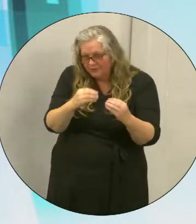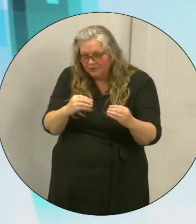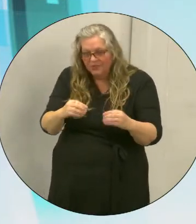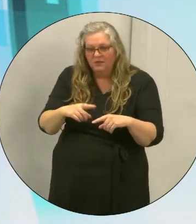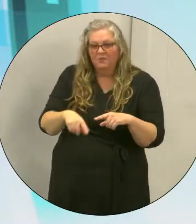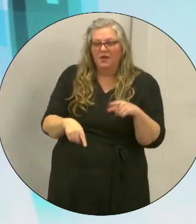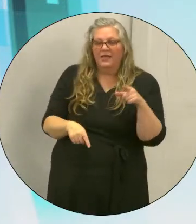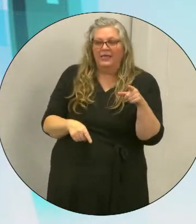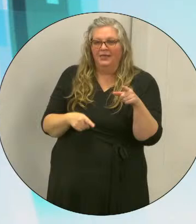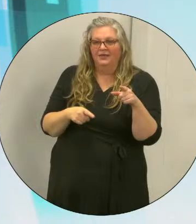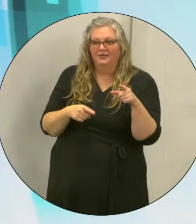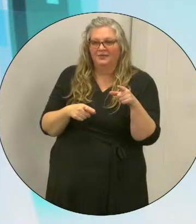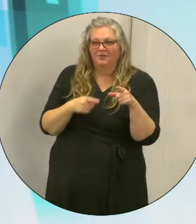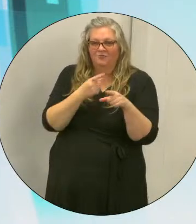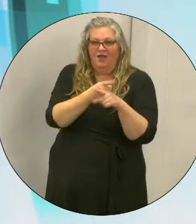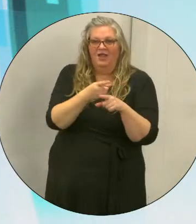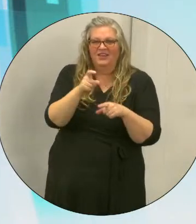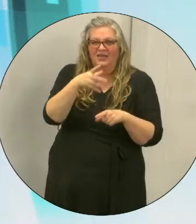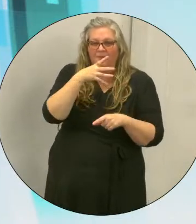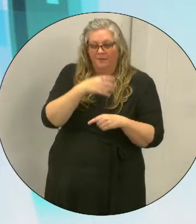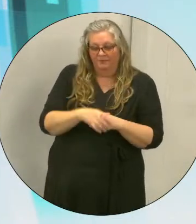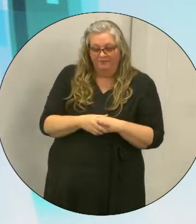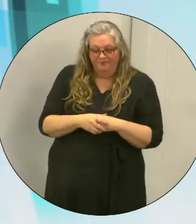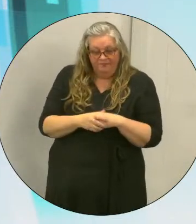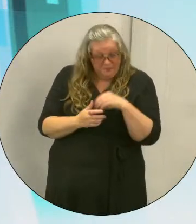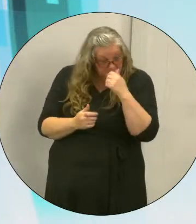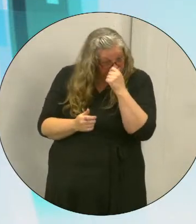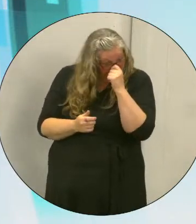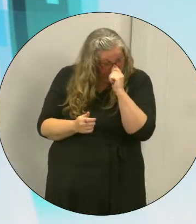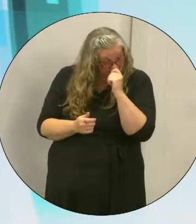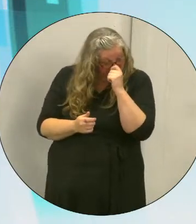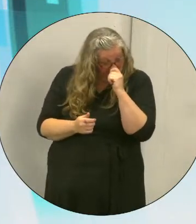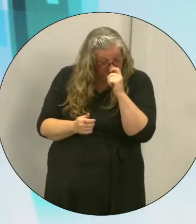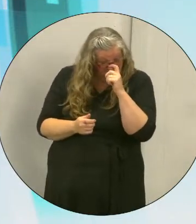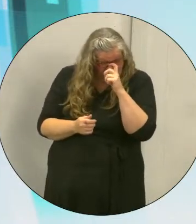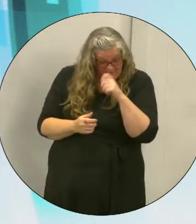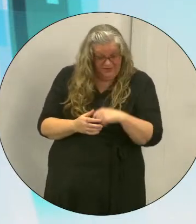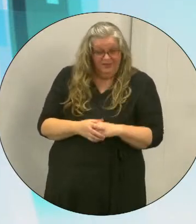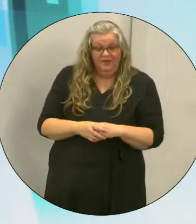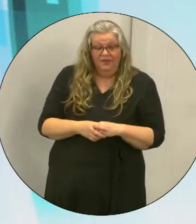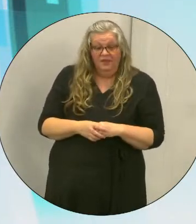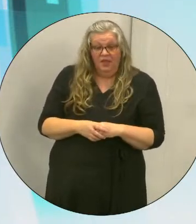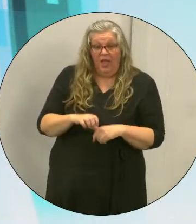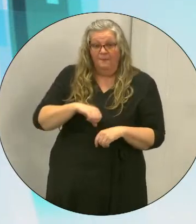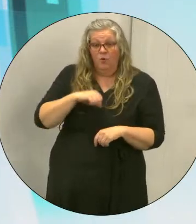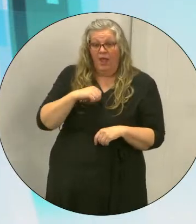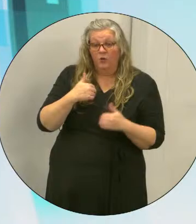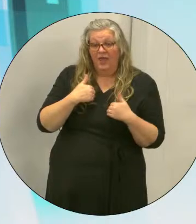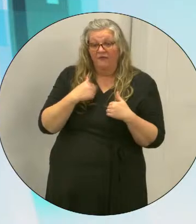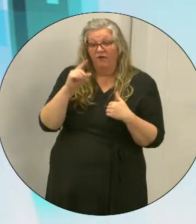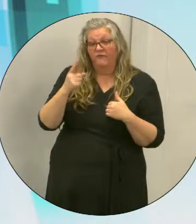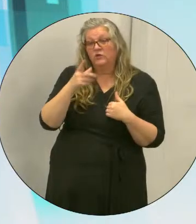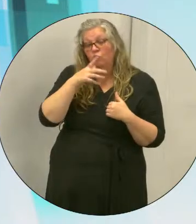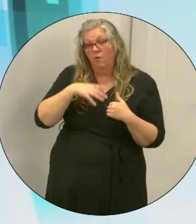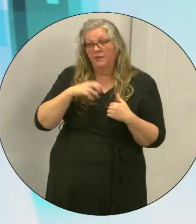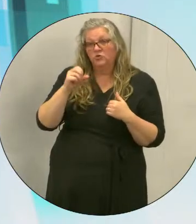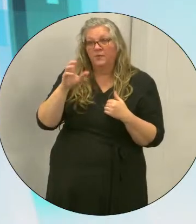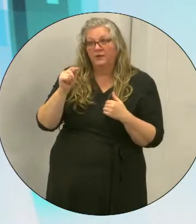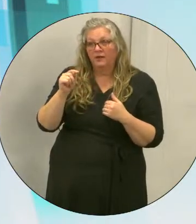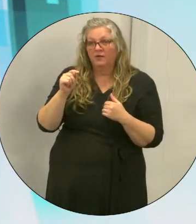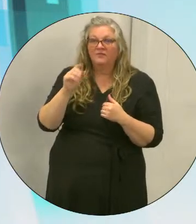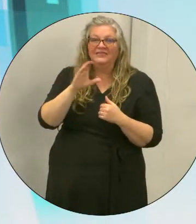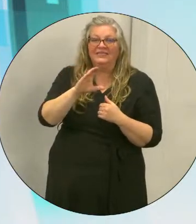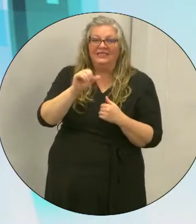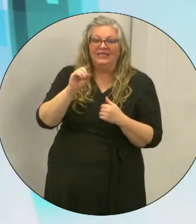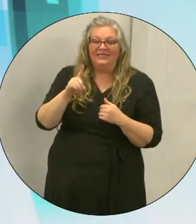right. We do need a mother. And I'm proud that we have our first woman superintendent of Clark County School